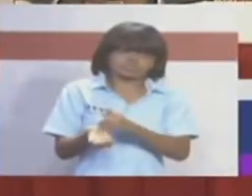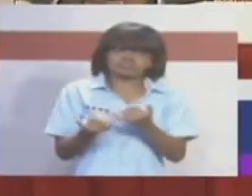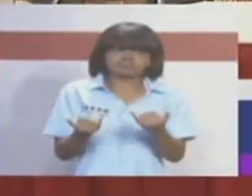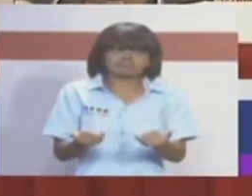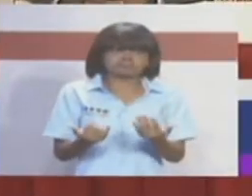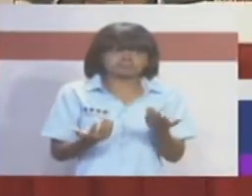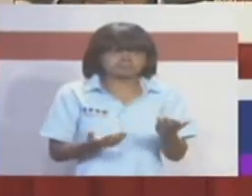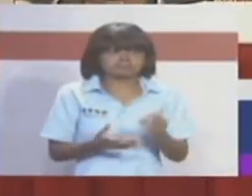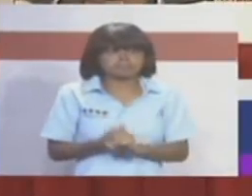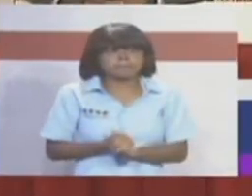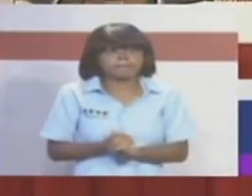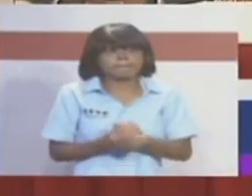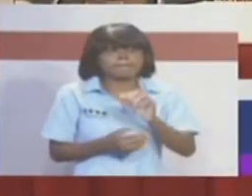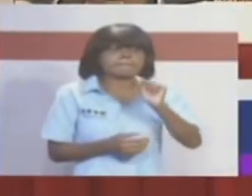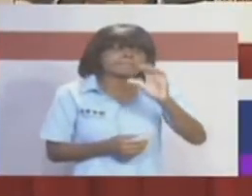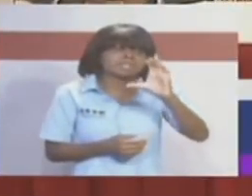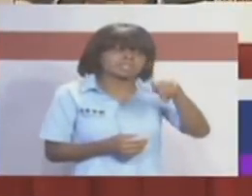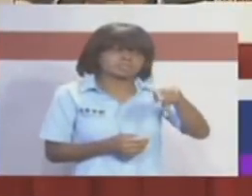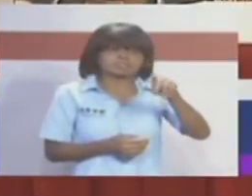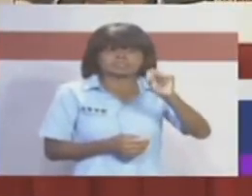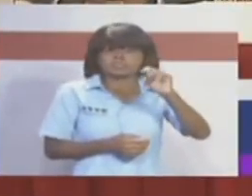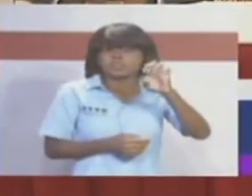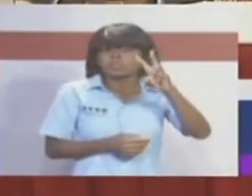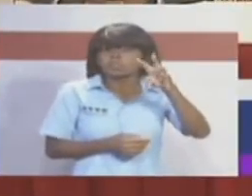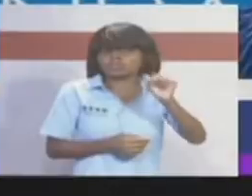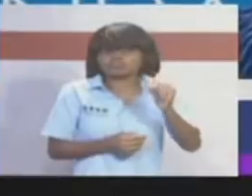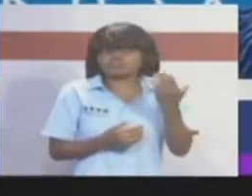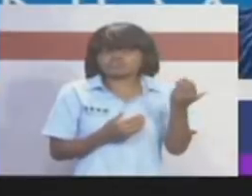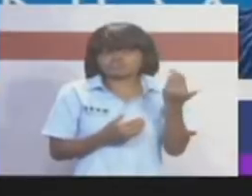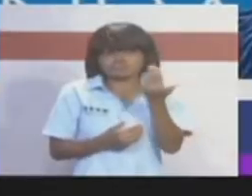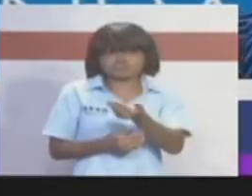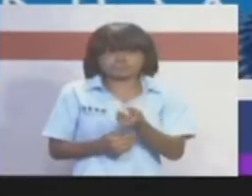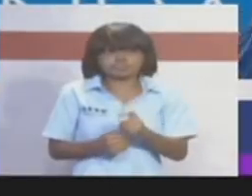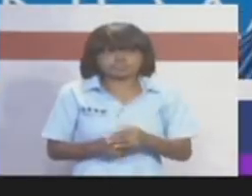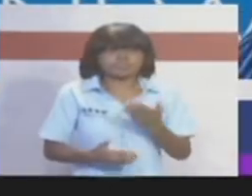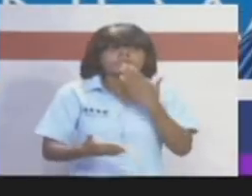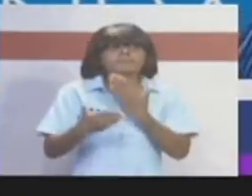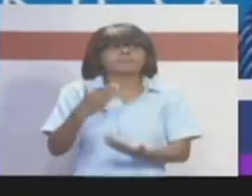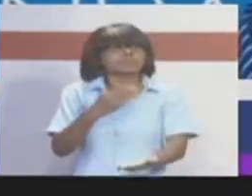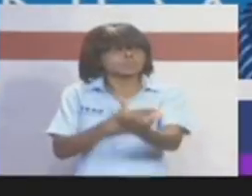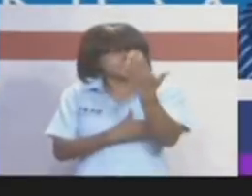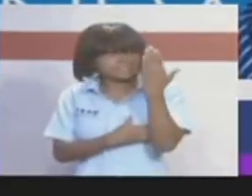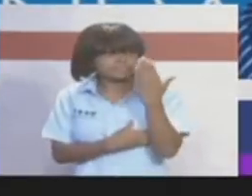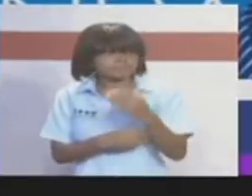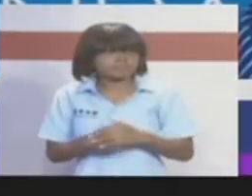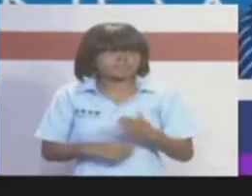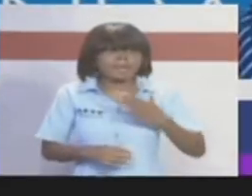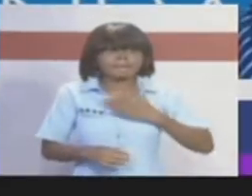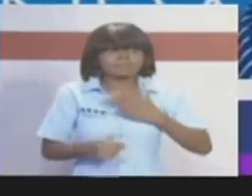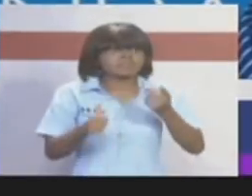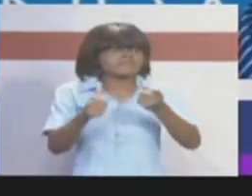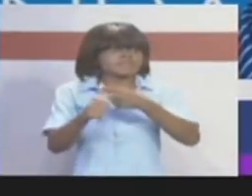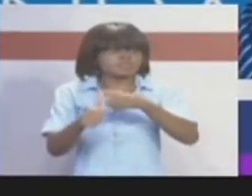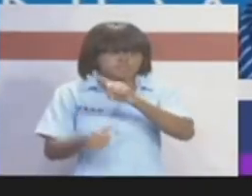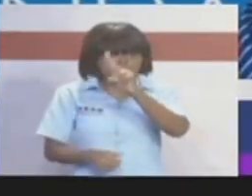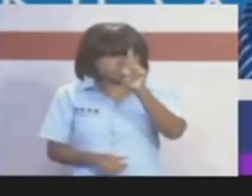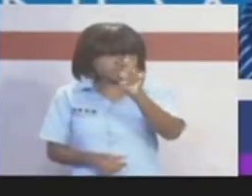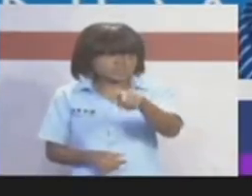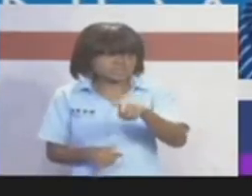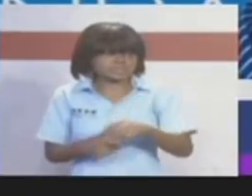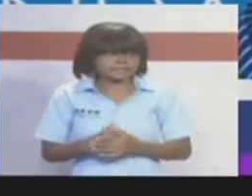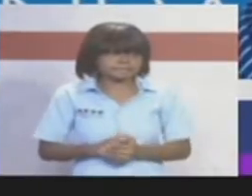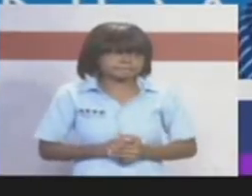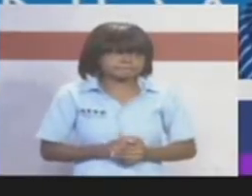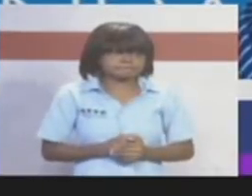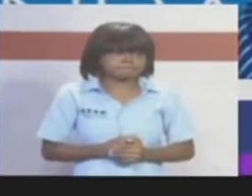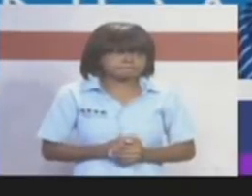azpnews.com. Good morning, Primary Harry, azpnews.com. I just wanted to follow up my first question on what Richard